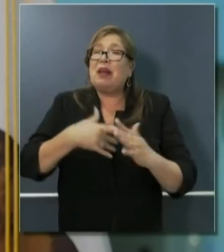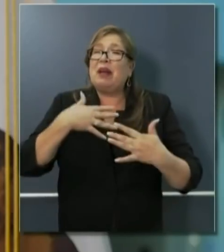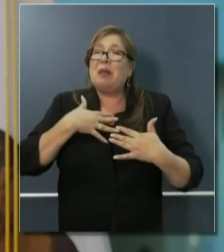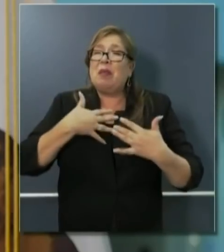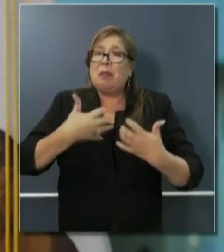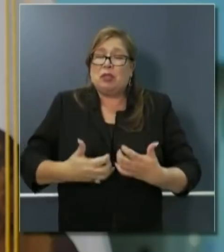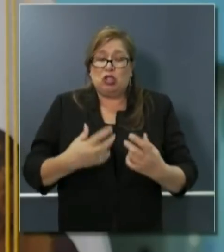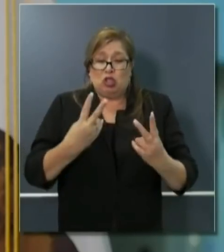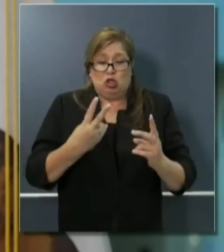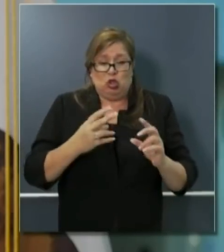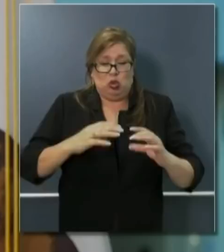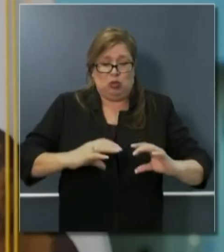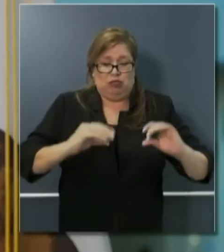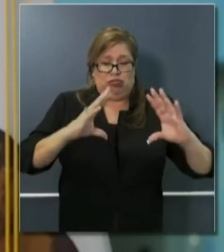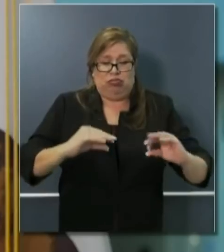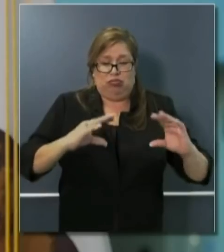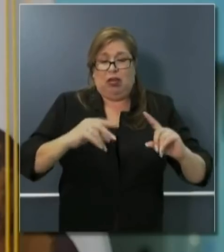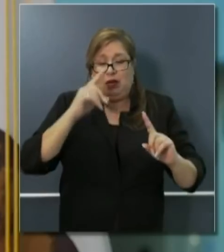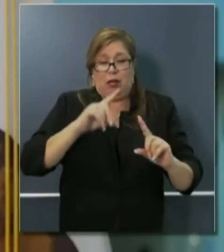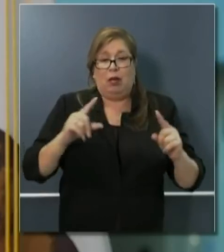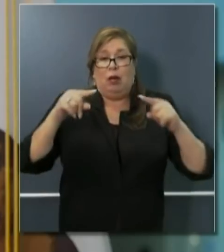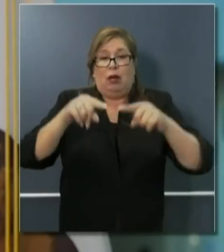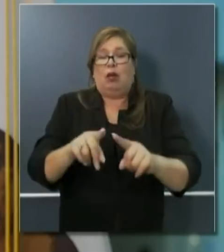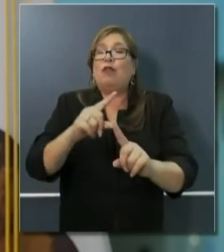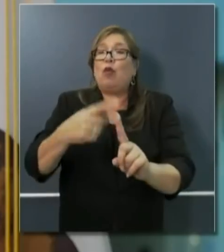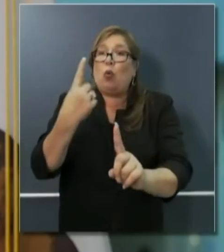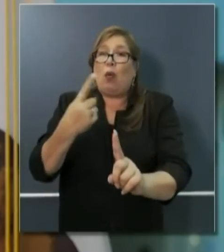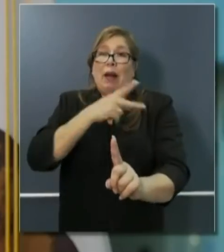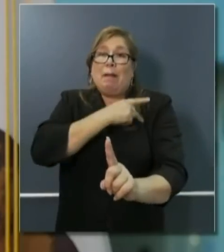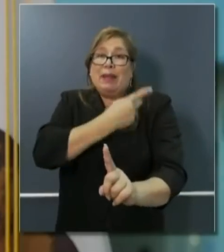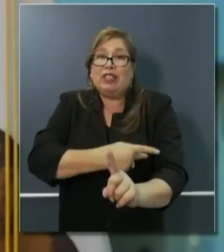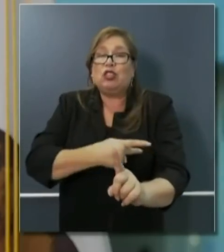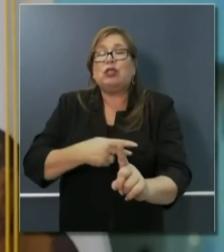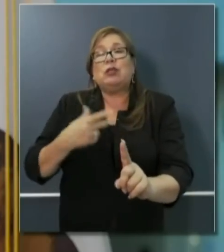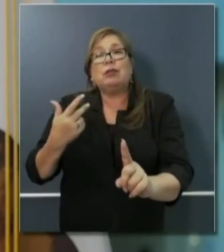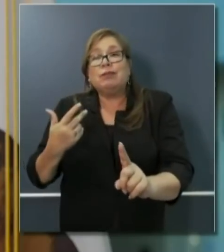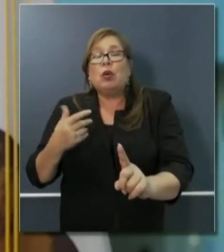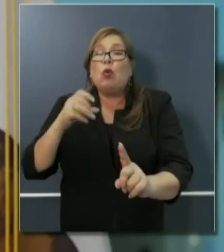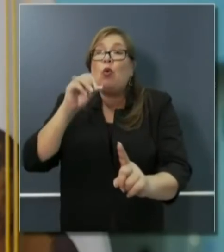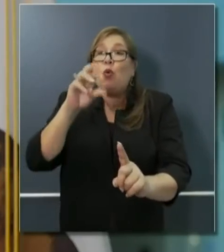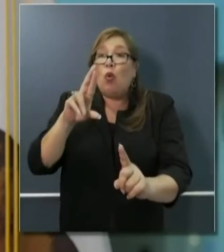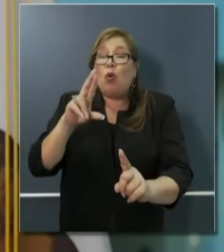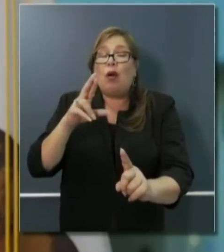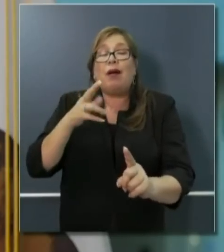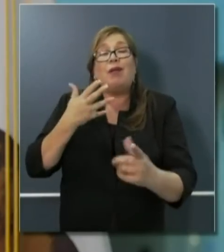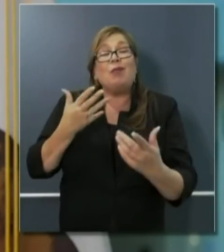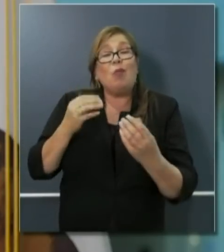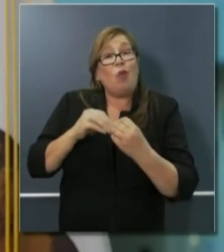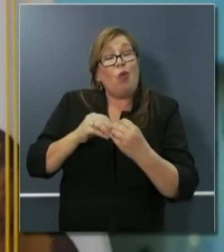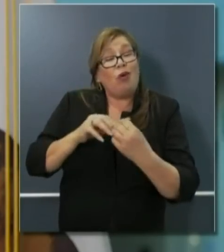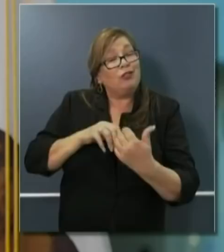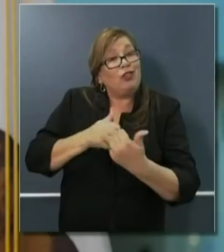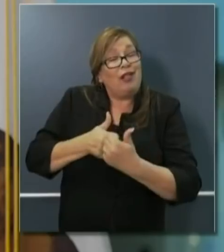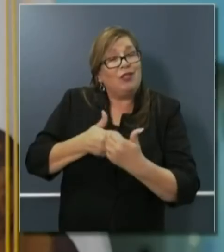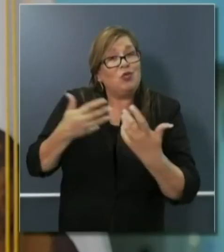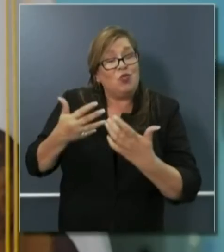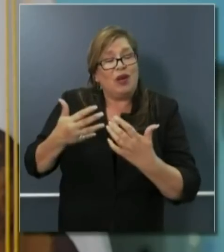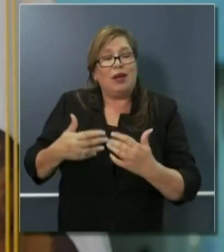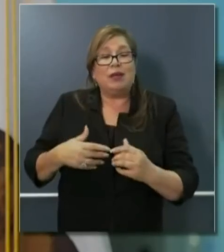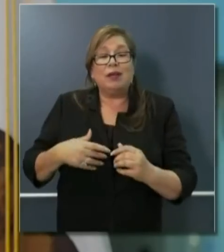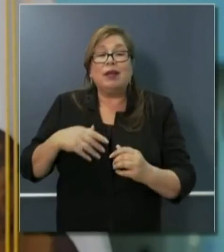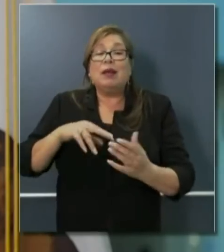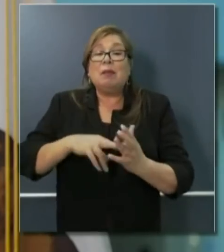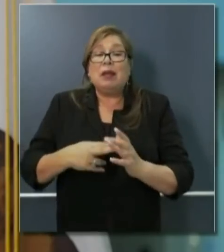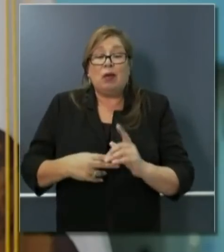have 2 ventilators per one patient, depending on different lung capacity, or the capacity, though this is a more challenging thing, to get